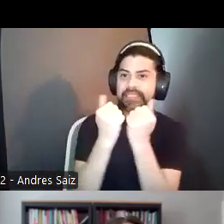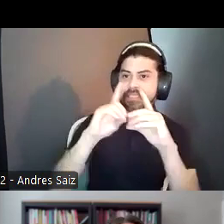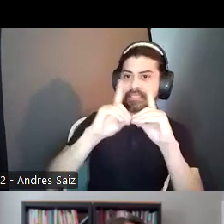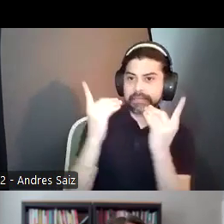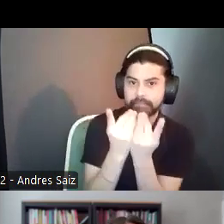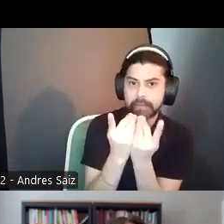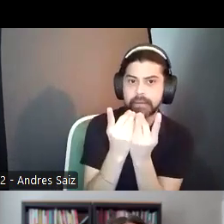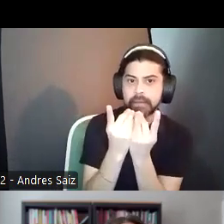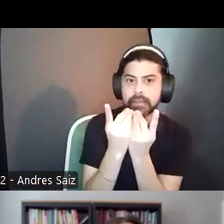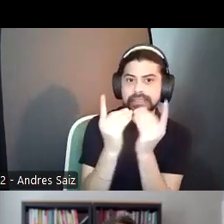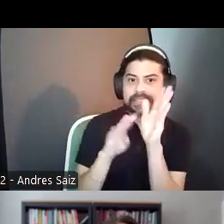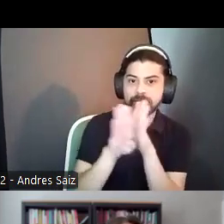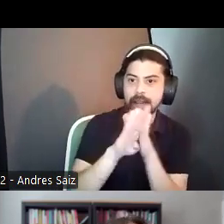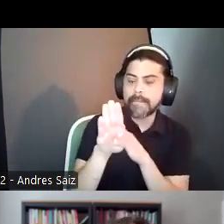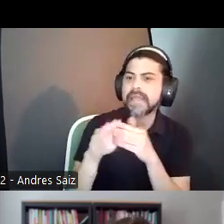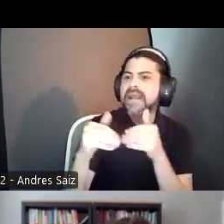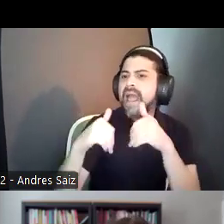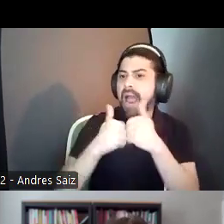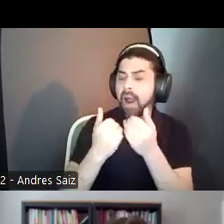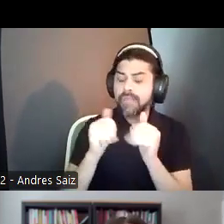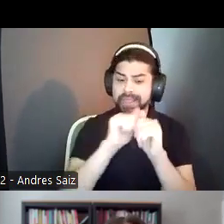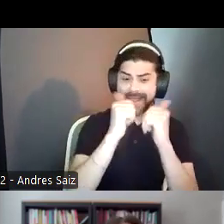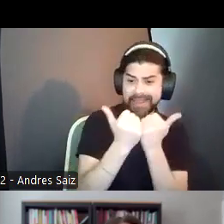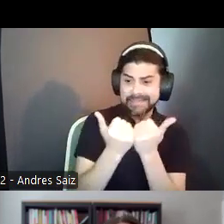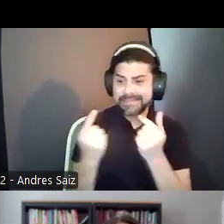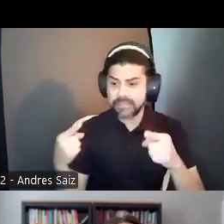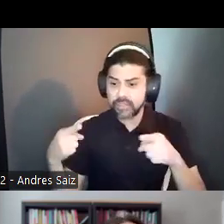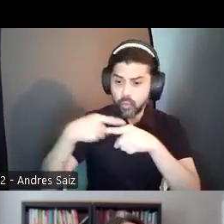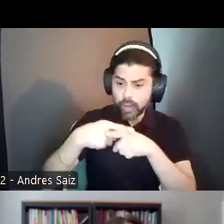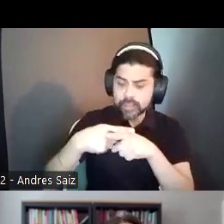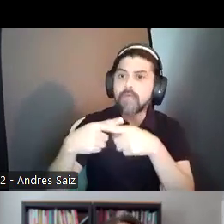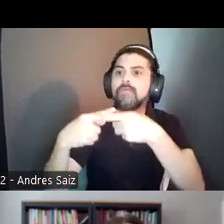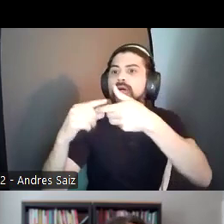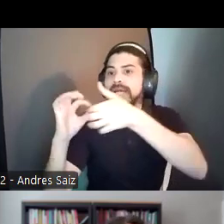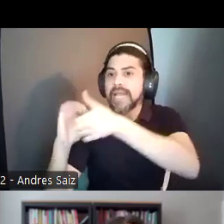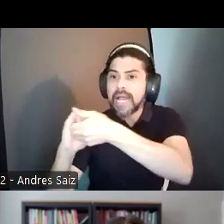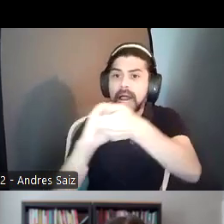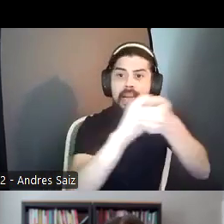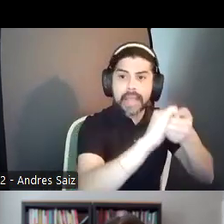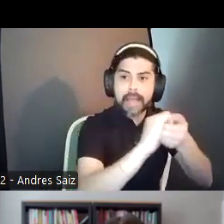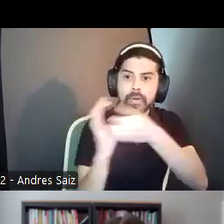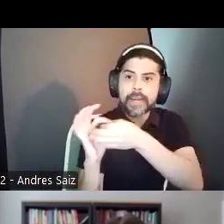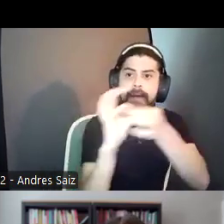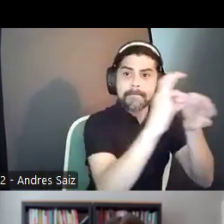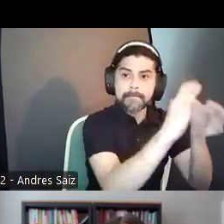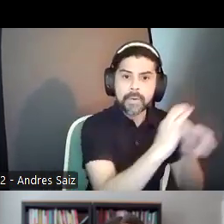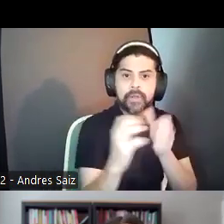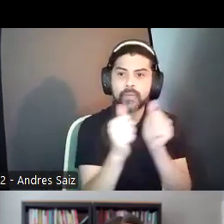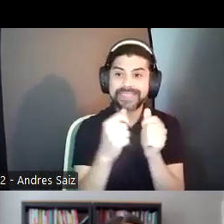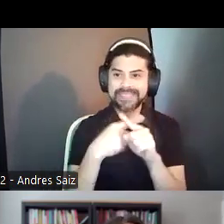share ownership, roles, accountability, and how they collaborate or partner on different MPA